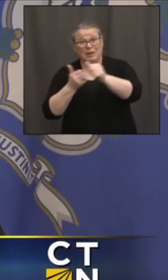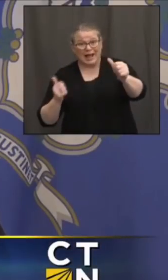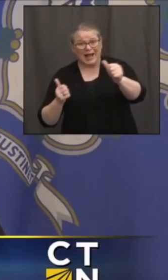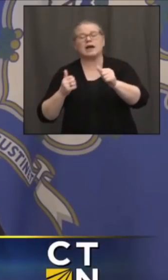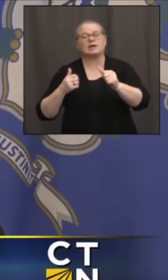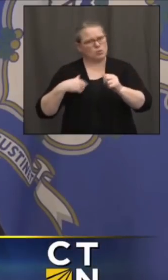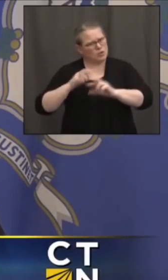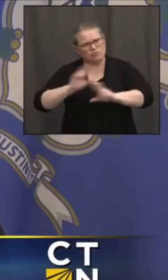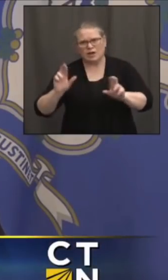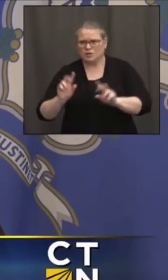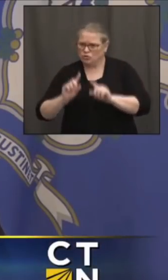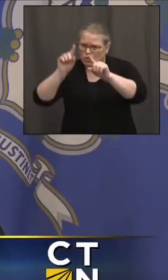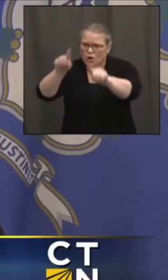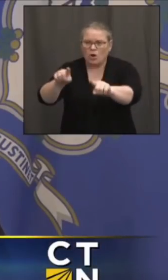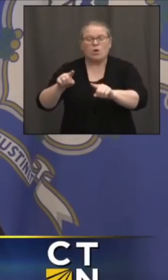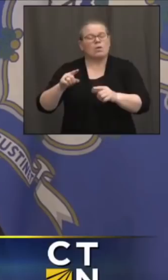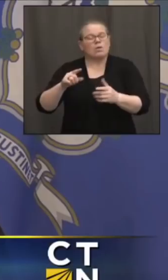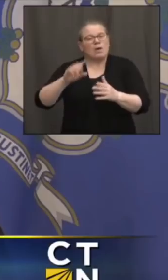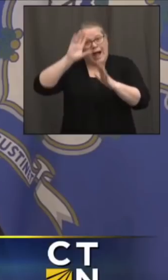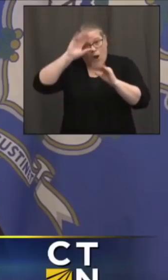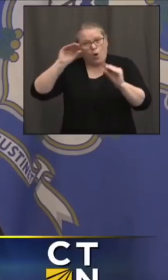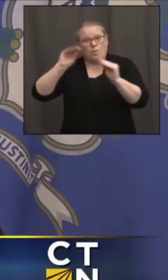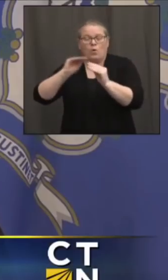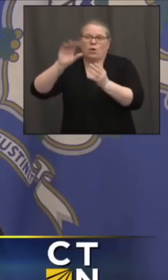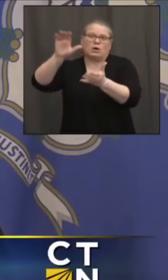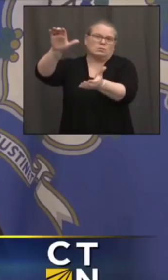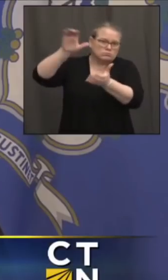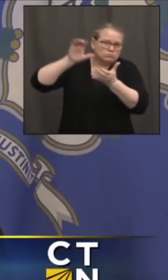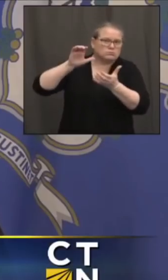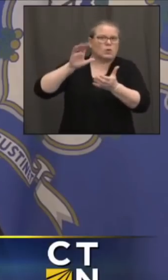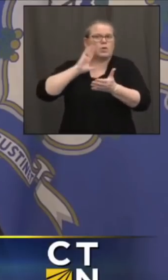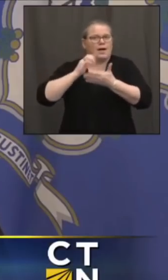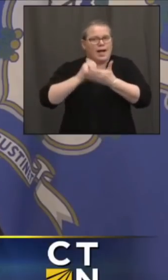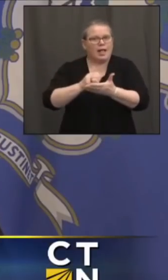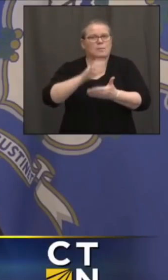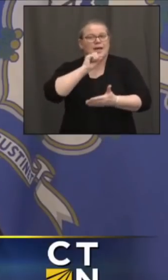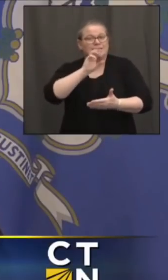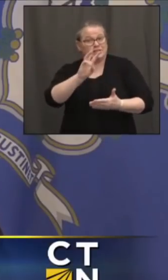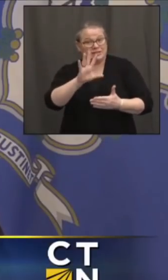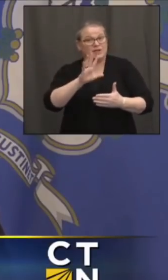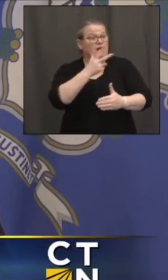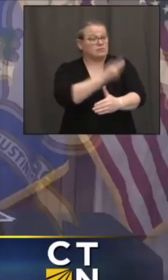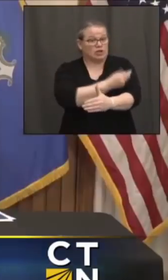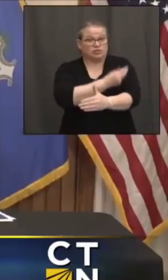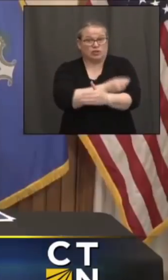65 and above age group a lot faster and move on towards essential workers and younger people.